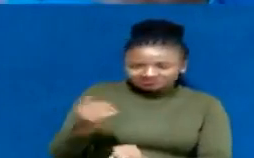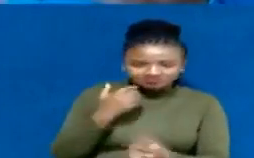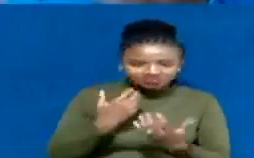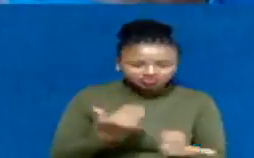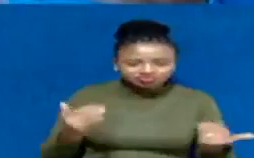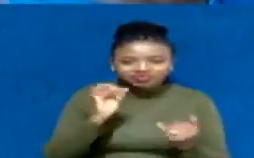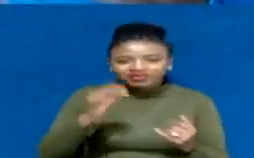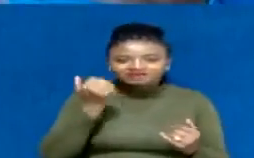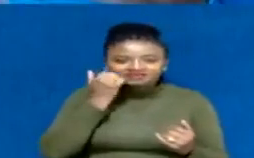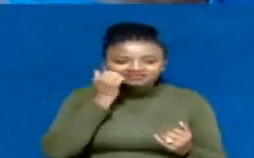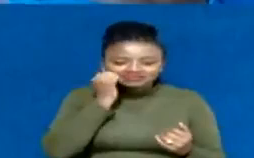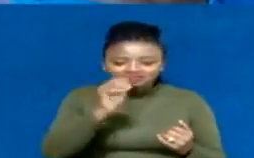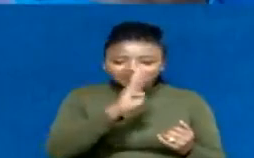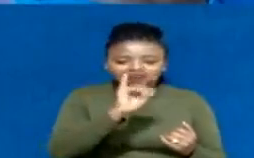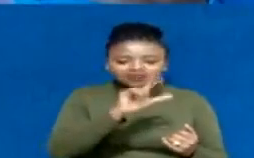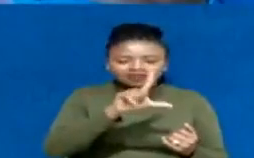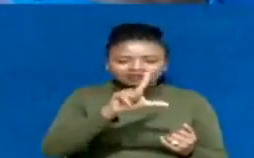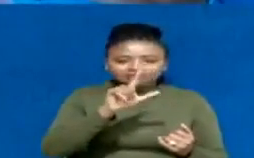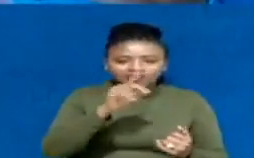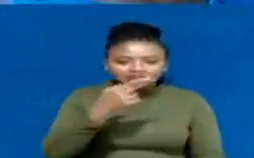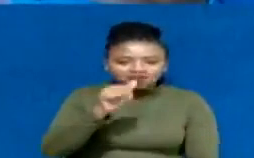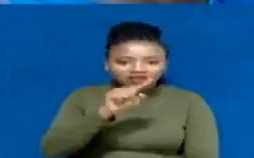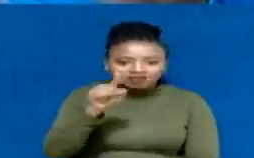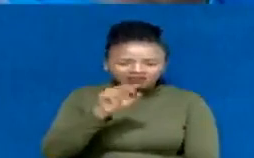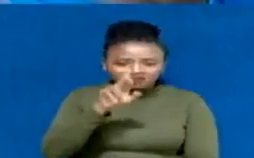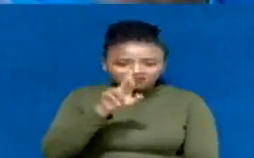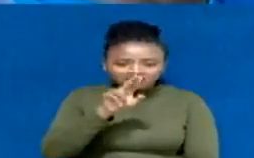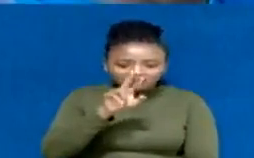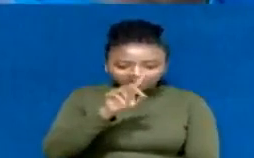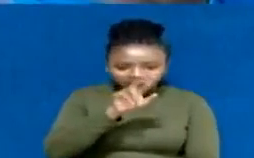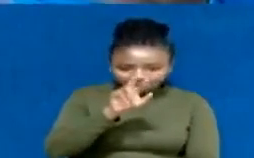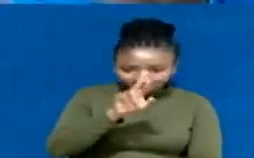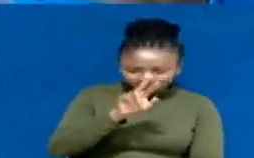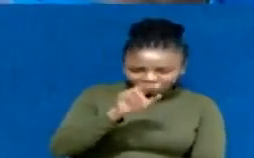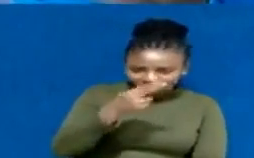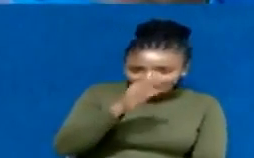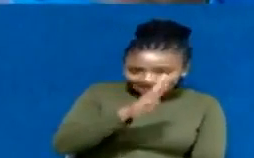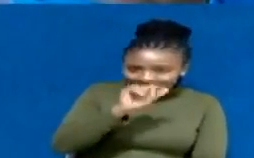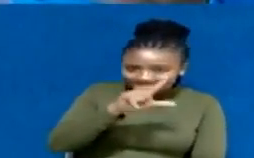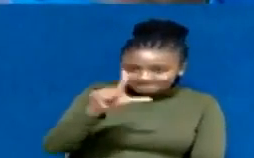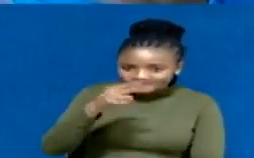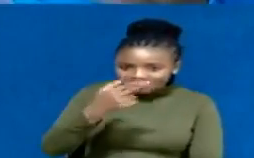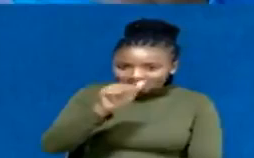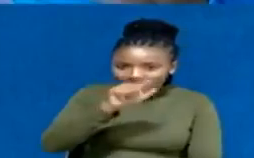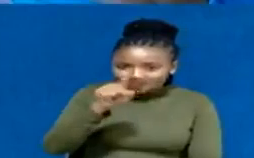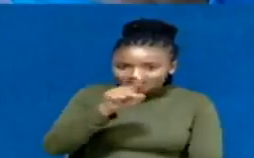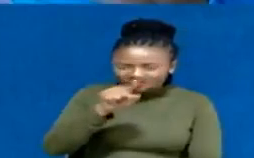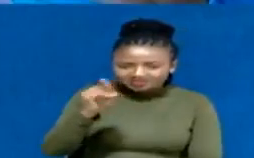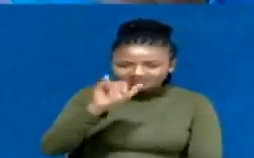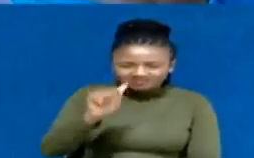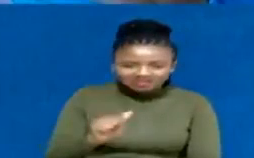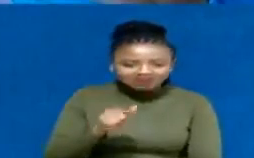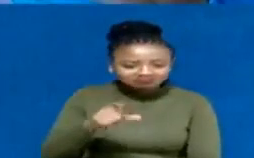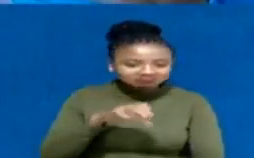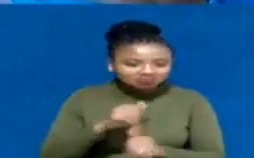before mid next year. Now, medication for bilharzia is available, but it is not child friendly. The Kenya Medical Research Institute, the